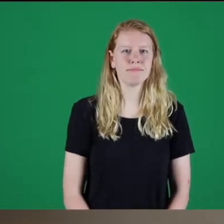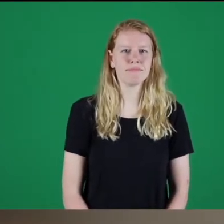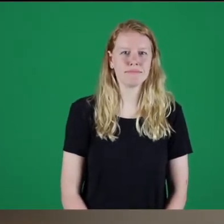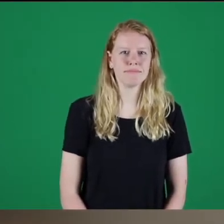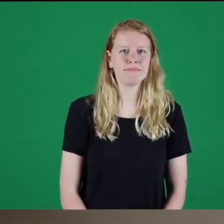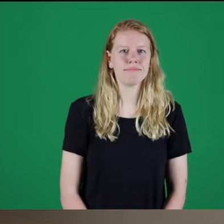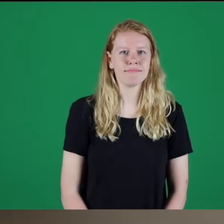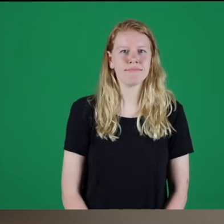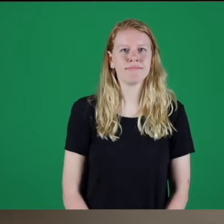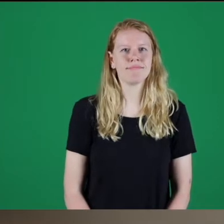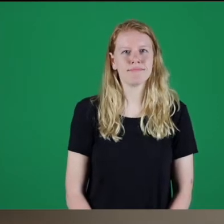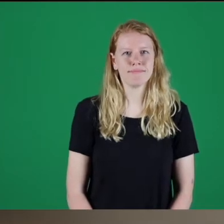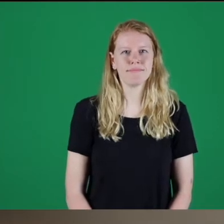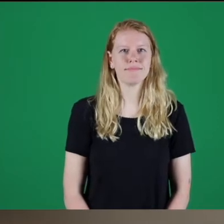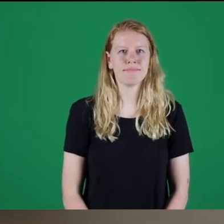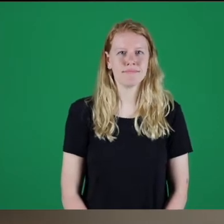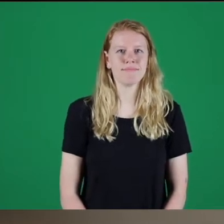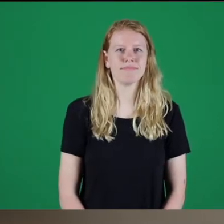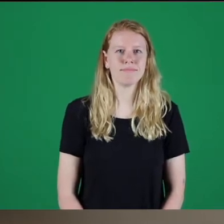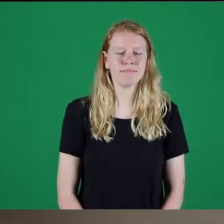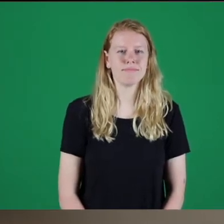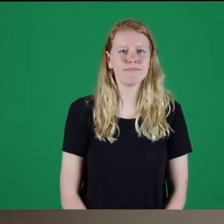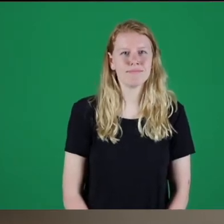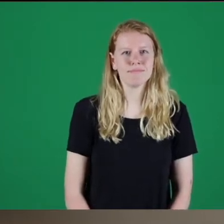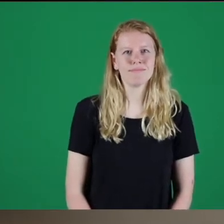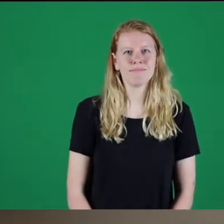Jalilu lila, wolie wala lim.